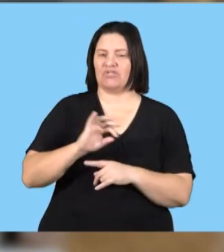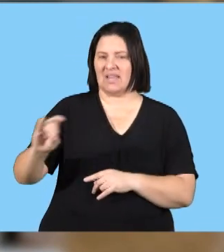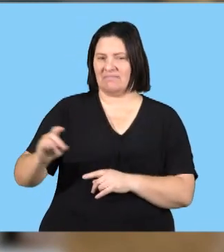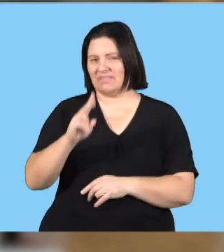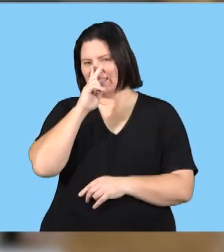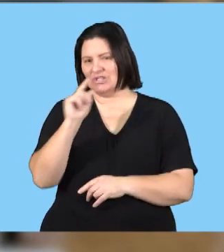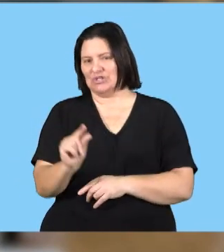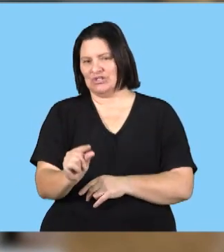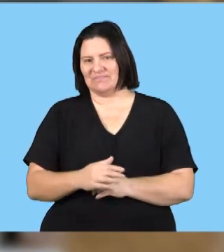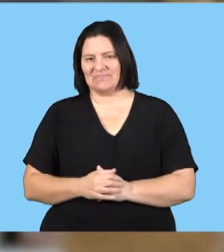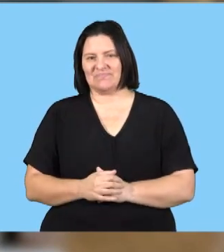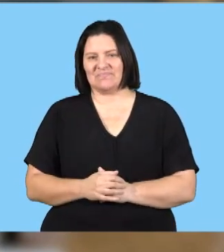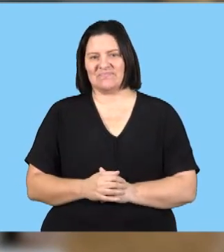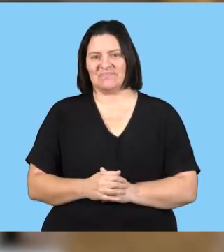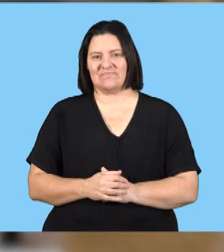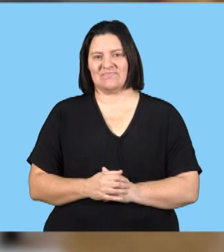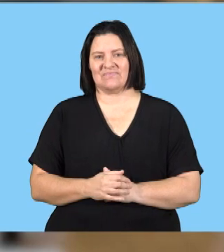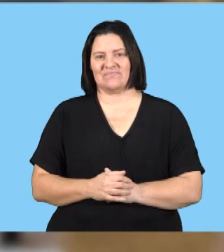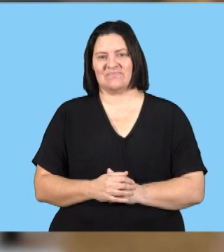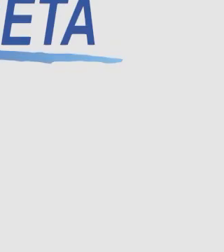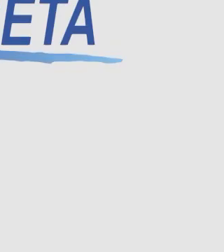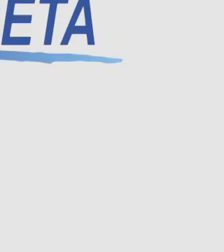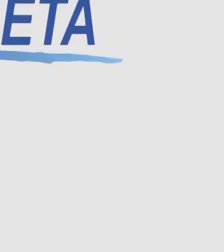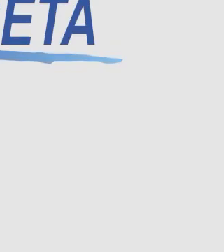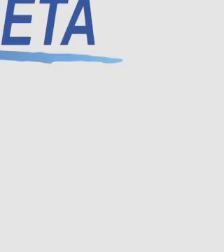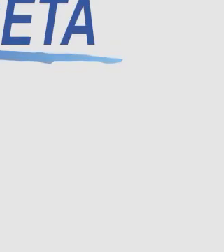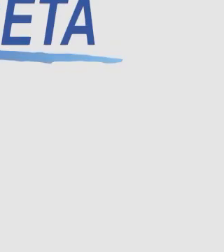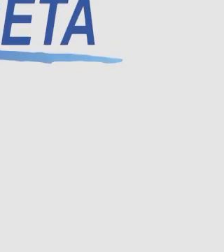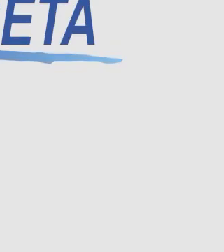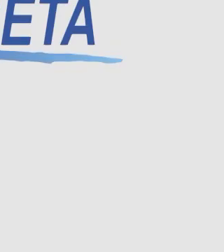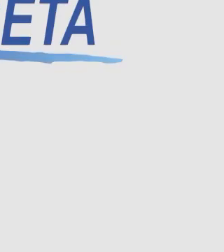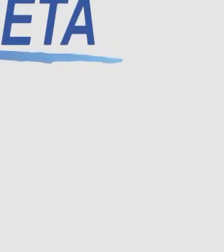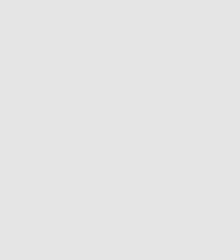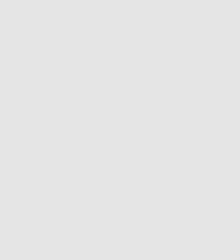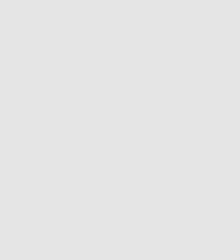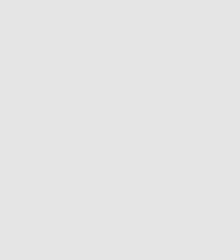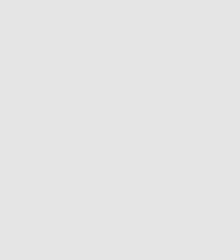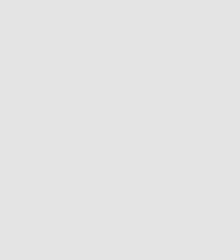to work hard every day. See you soon.